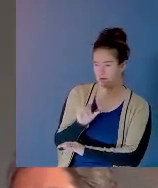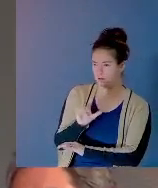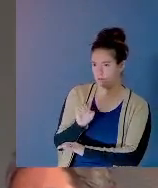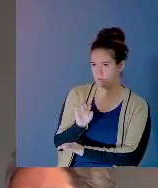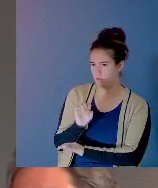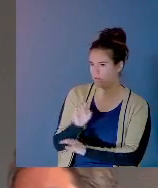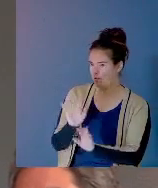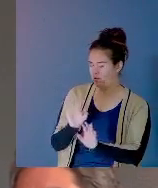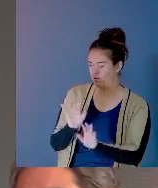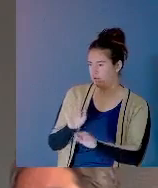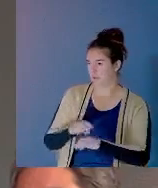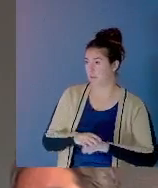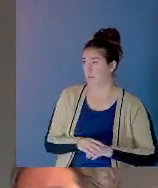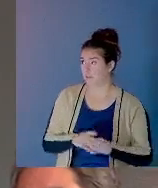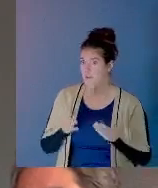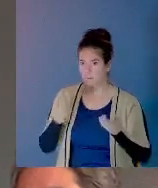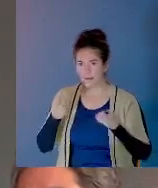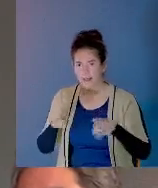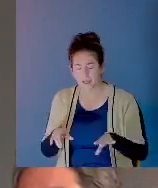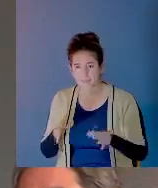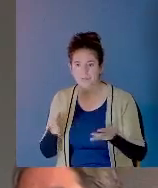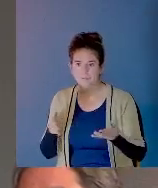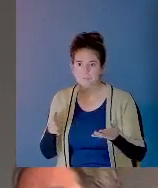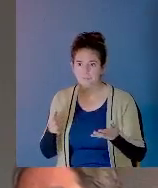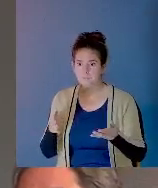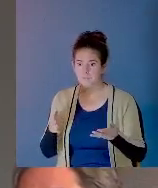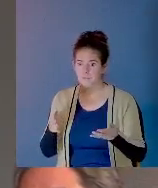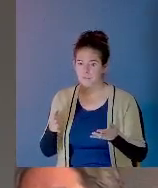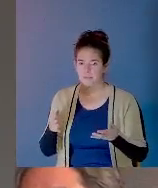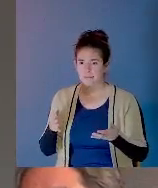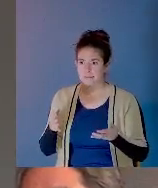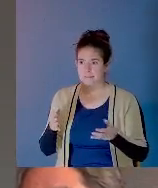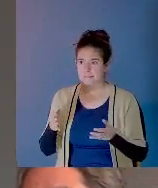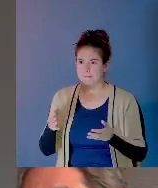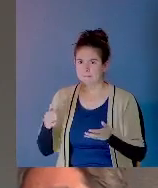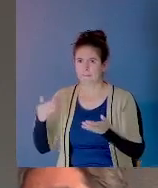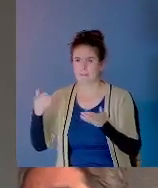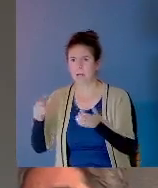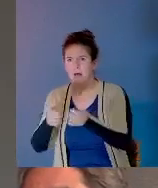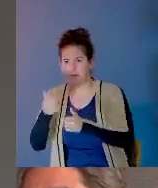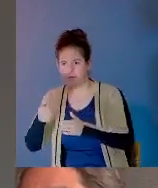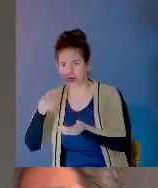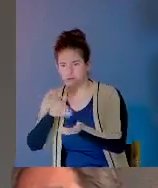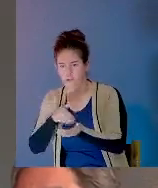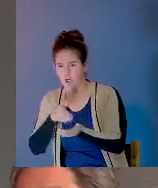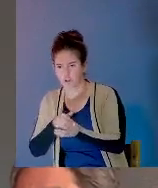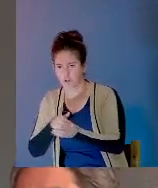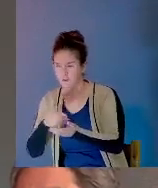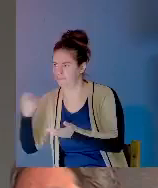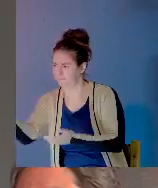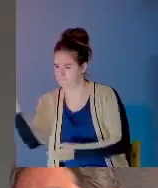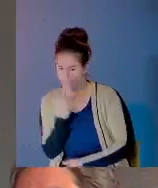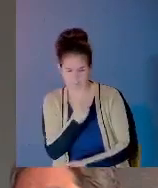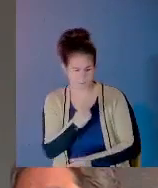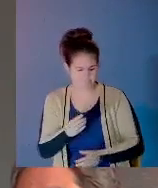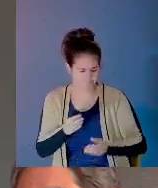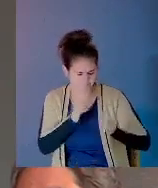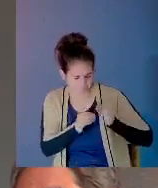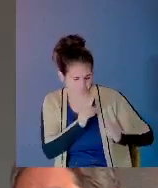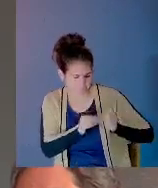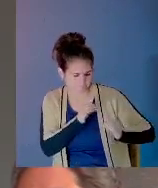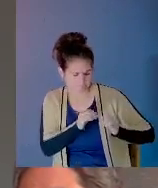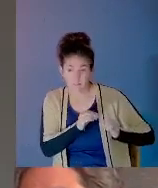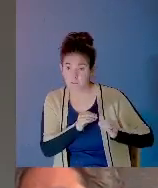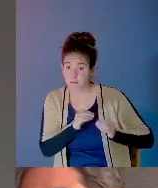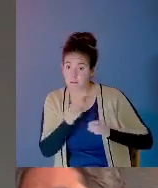basically, he gave me some other guy, and he said, well, hopefully it'll come alive. 2 days later, it started to twitch. And now, when I